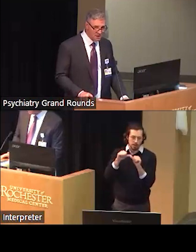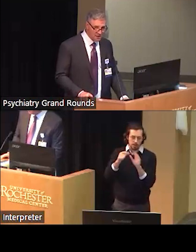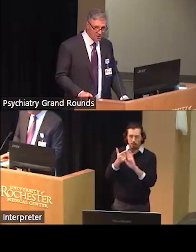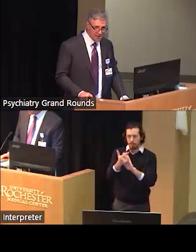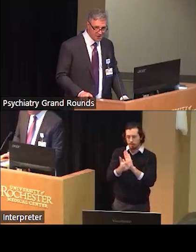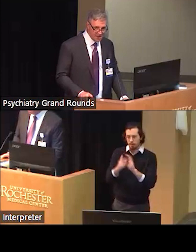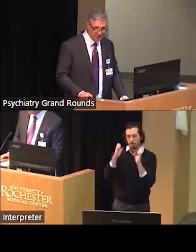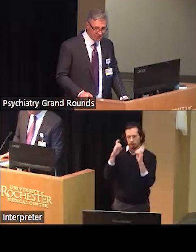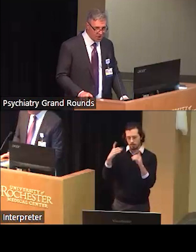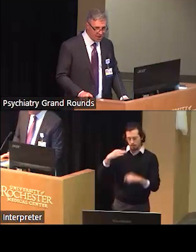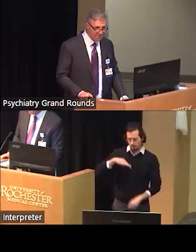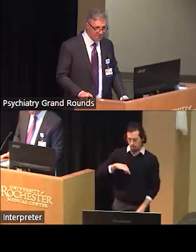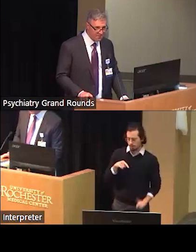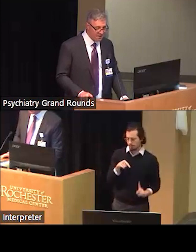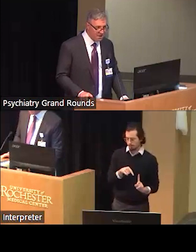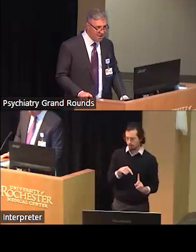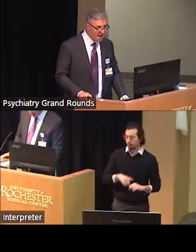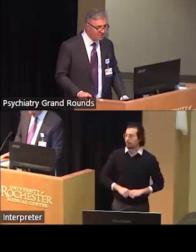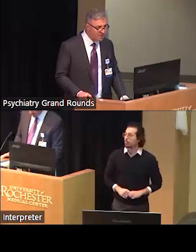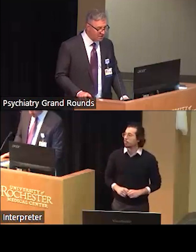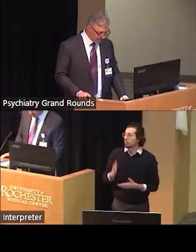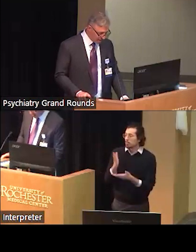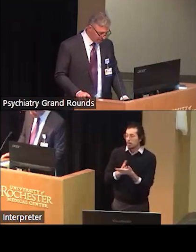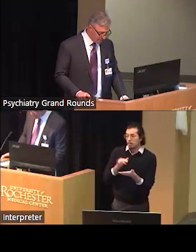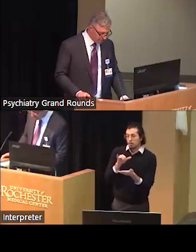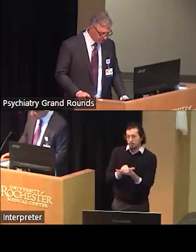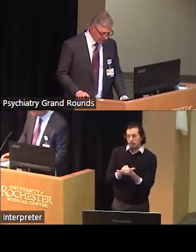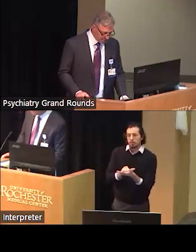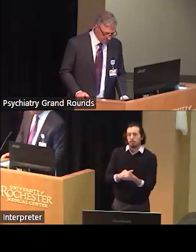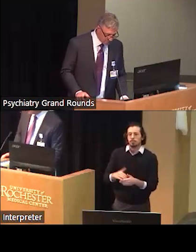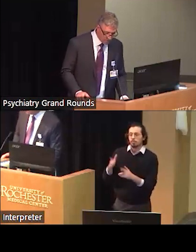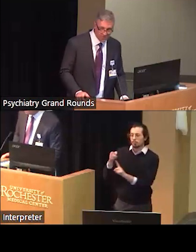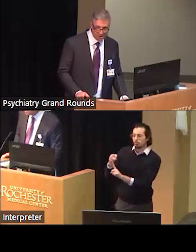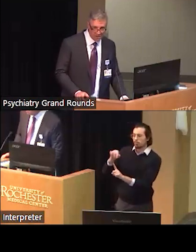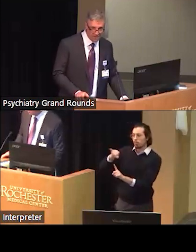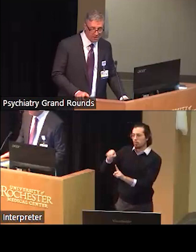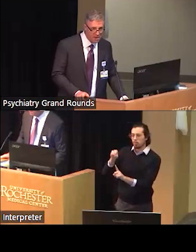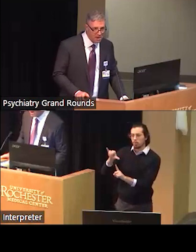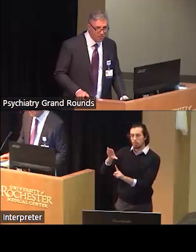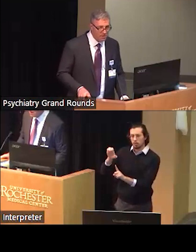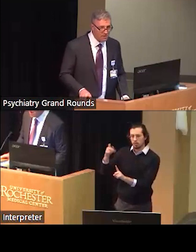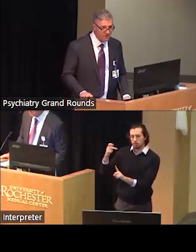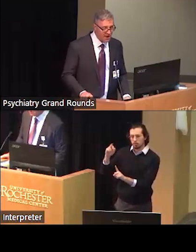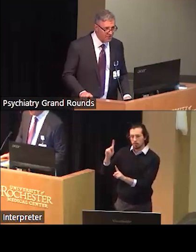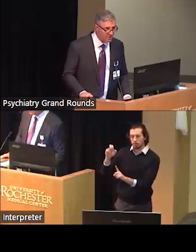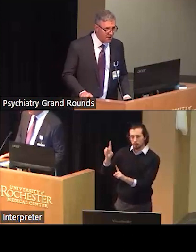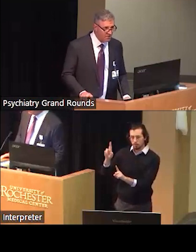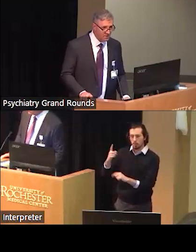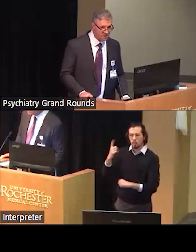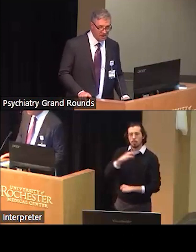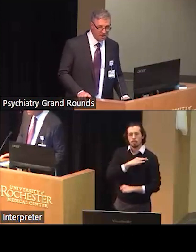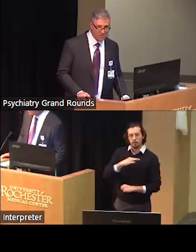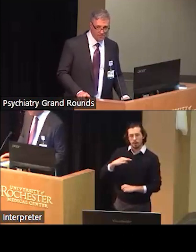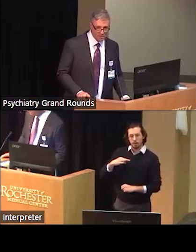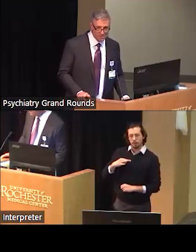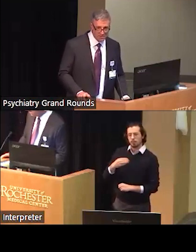continuing legal education credit. As part of that, we also have Ms. Joyce Parker, one of our faculty members